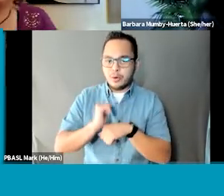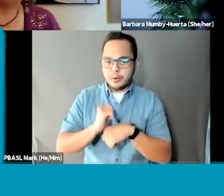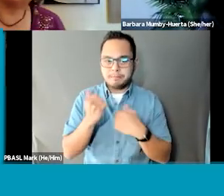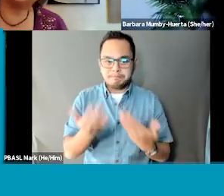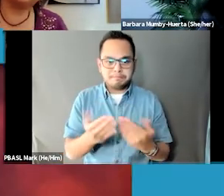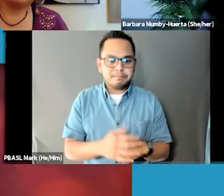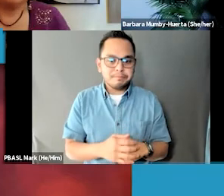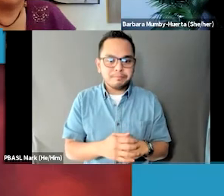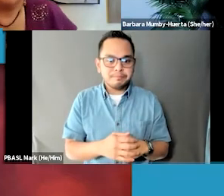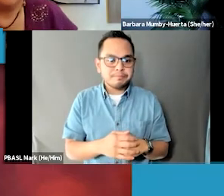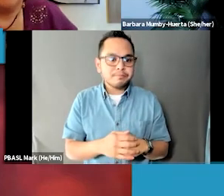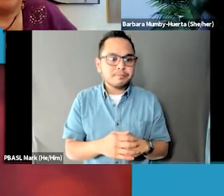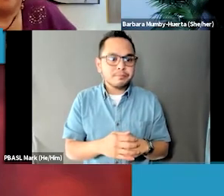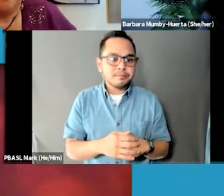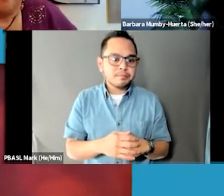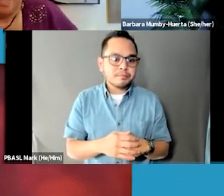slide.